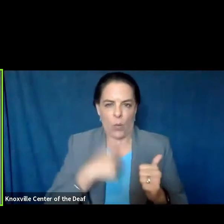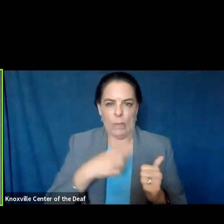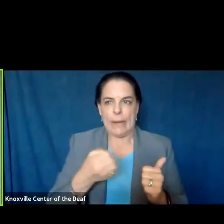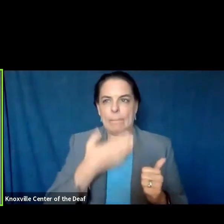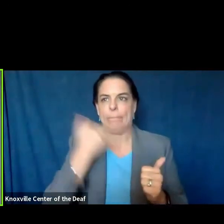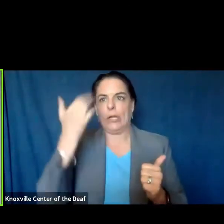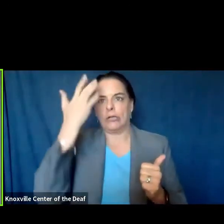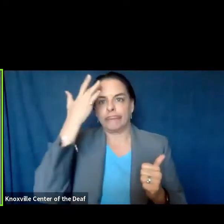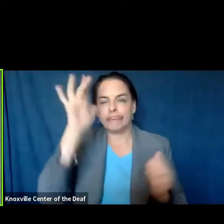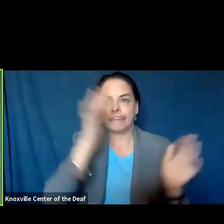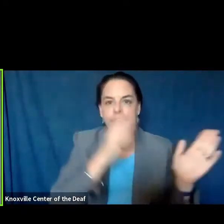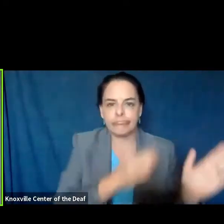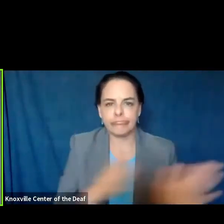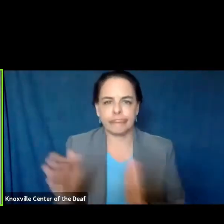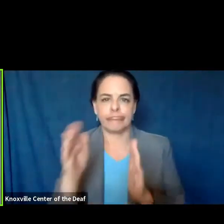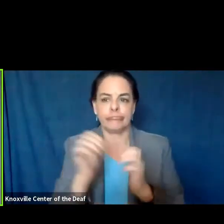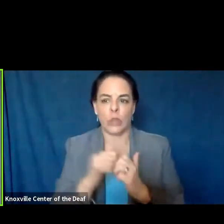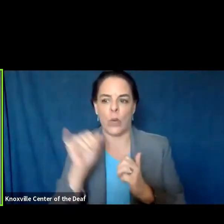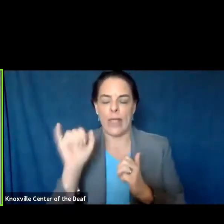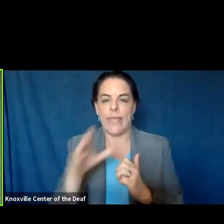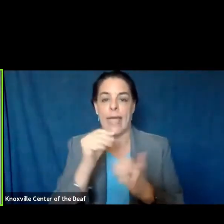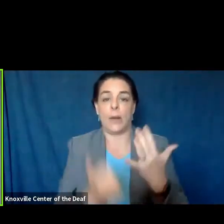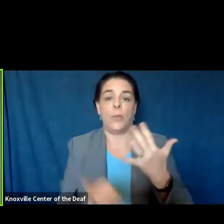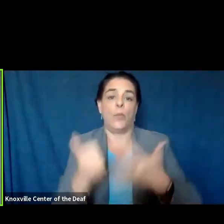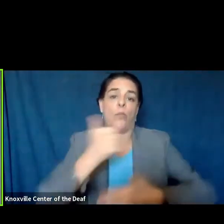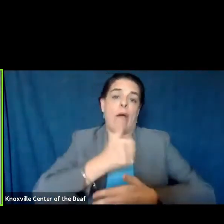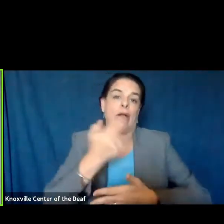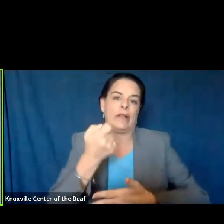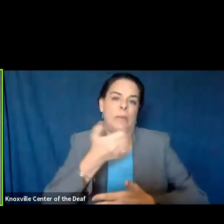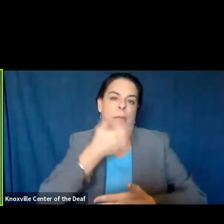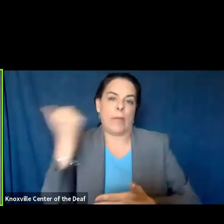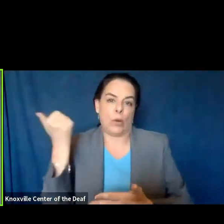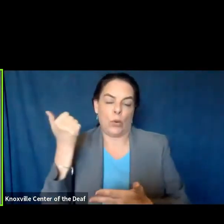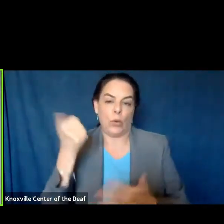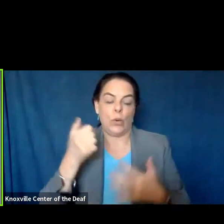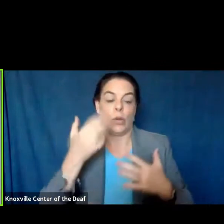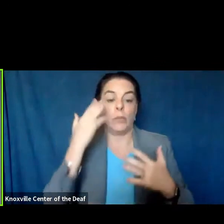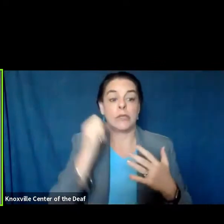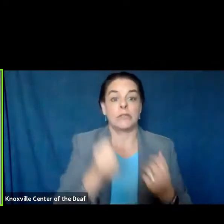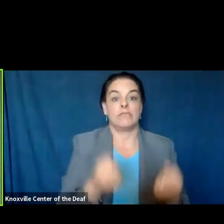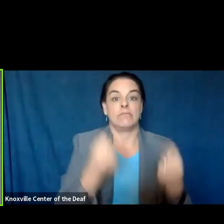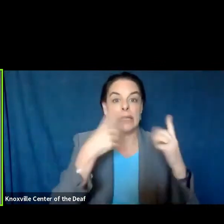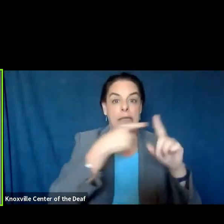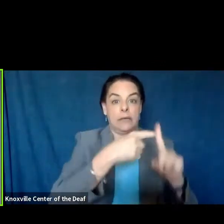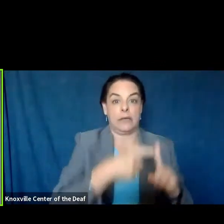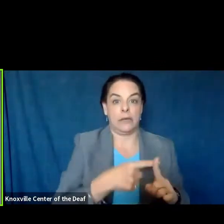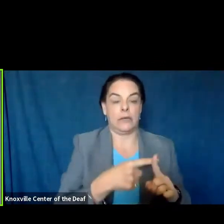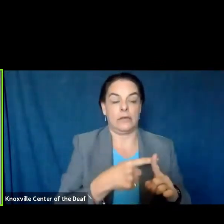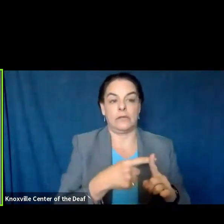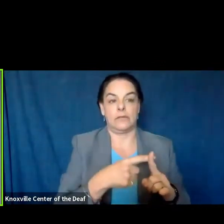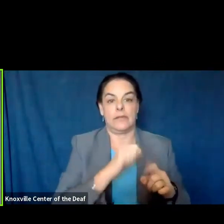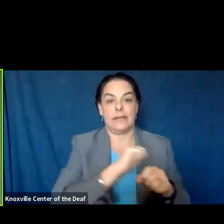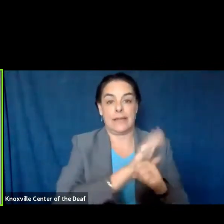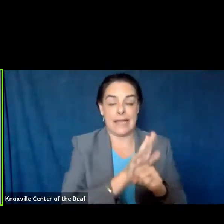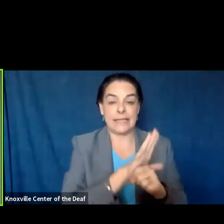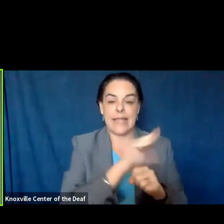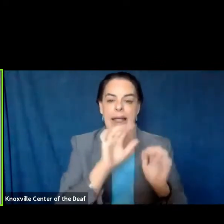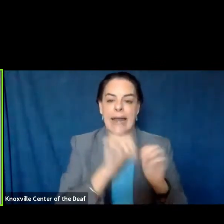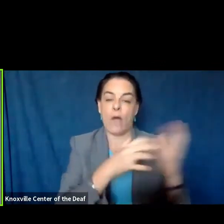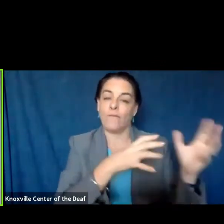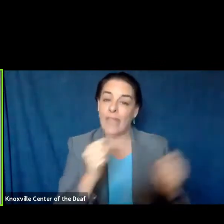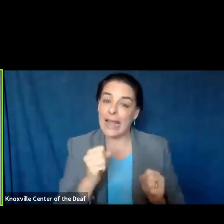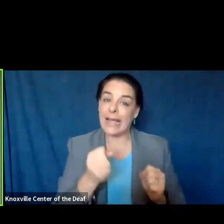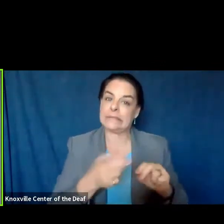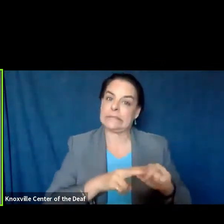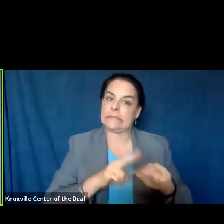contact tracing and prioritize a little bit more given the volume of cases that are coming in and the rapid growth of cases